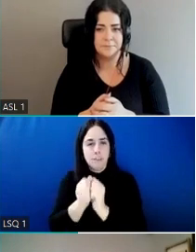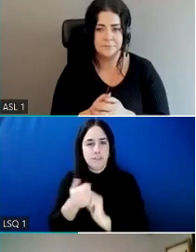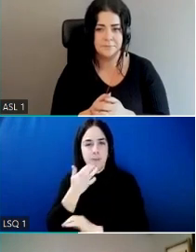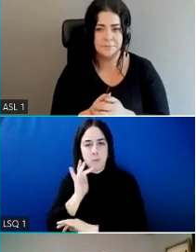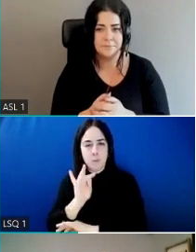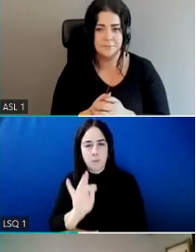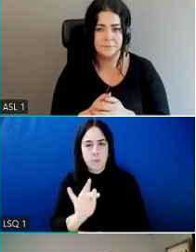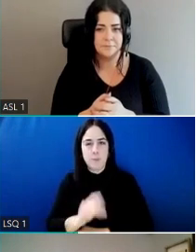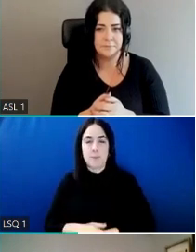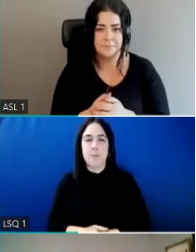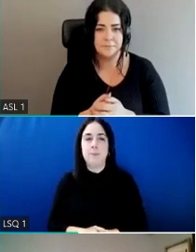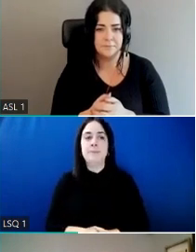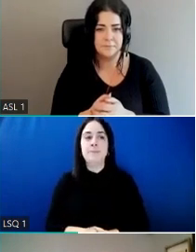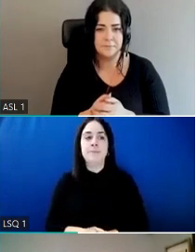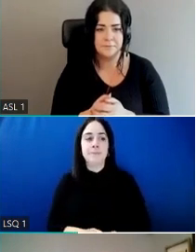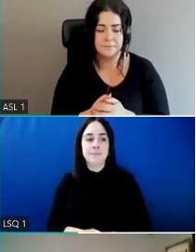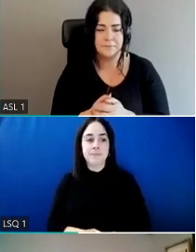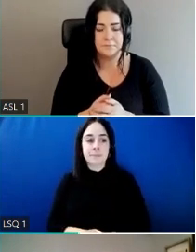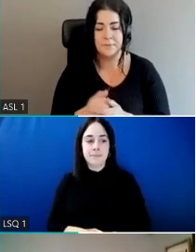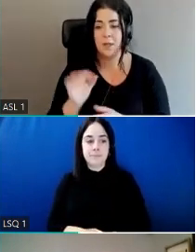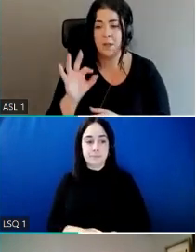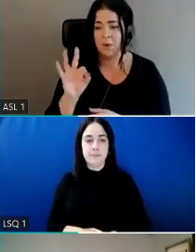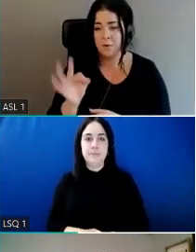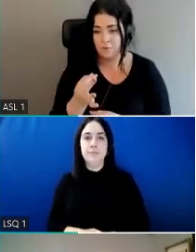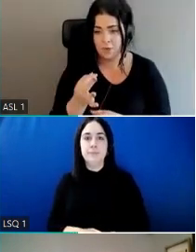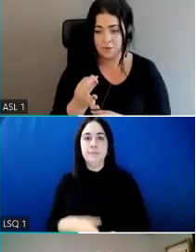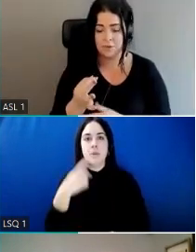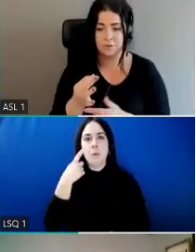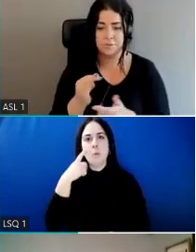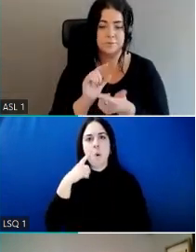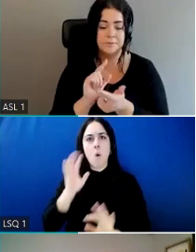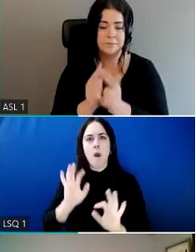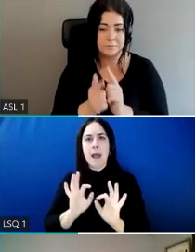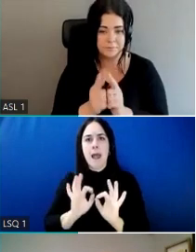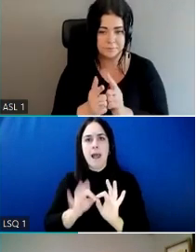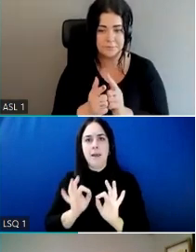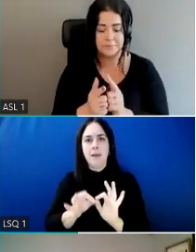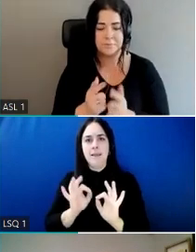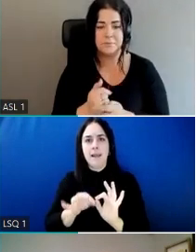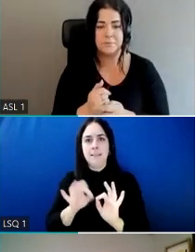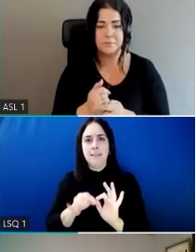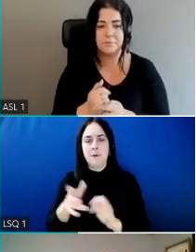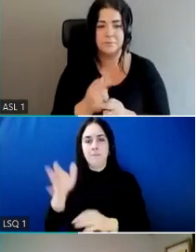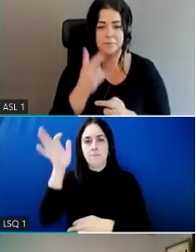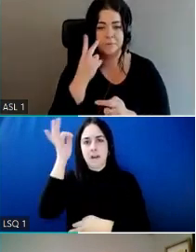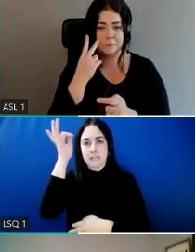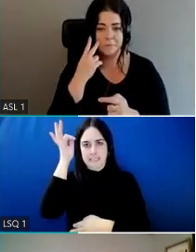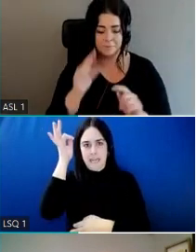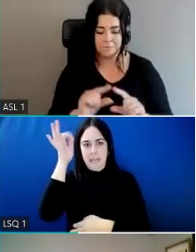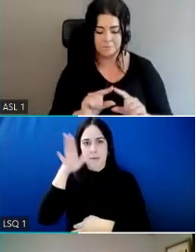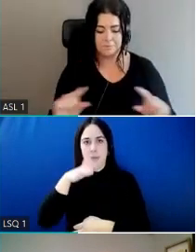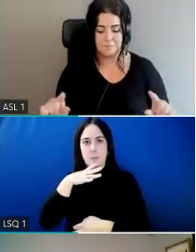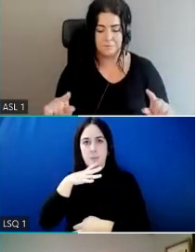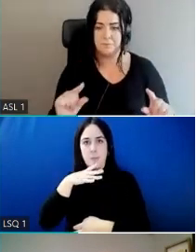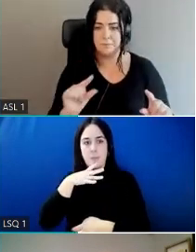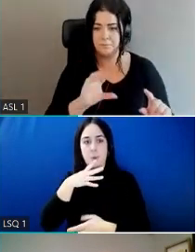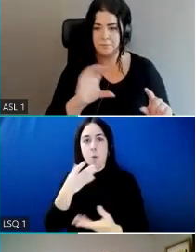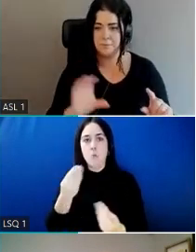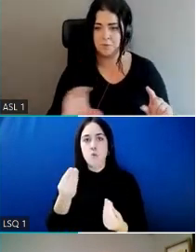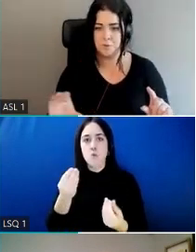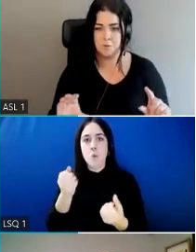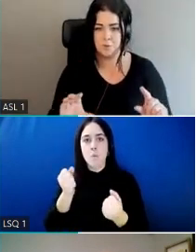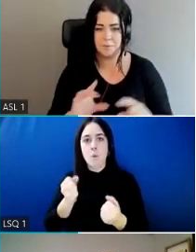To turn on French simultaneous interpretation, please go to the toolbar along the bottom of